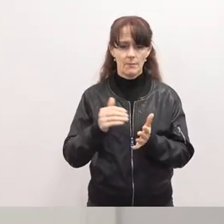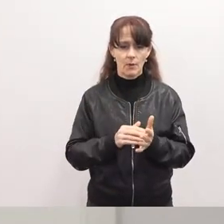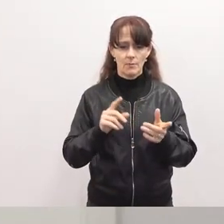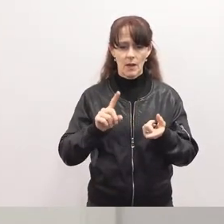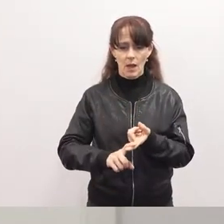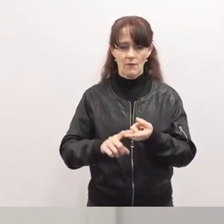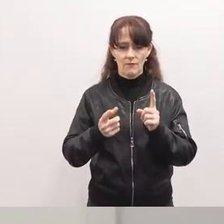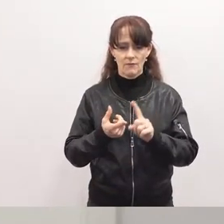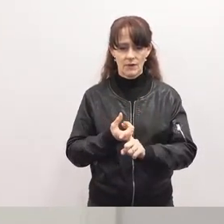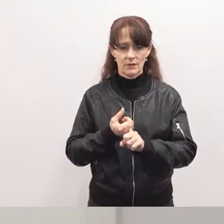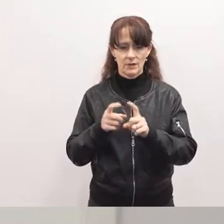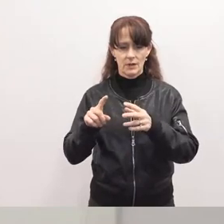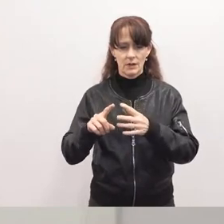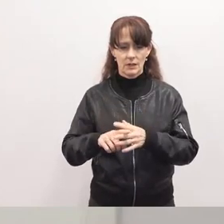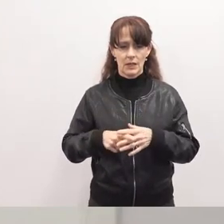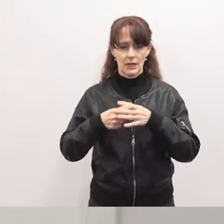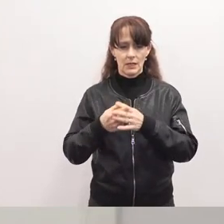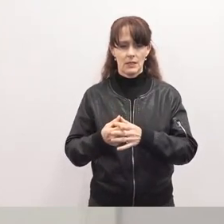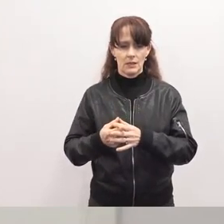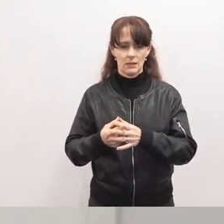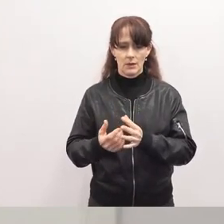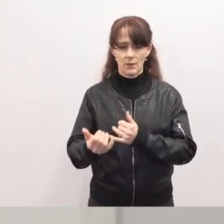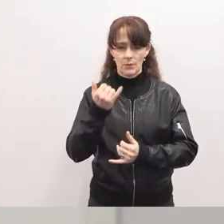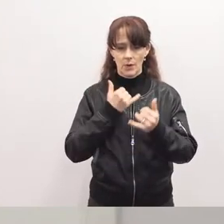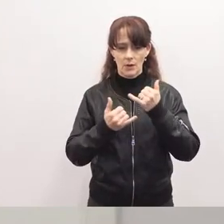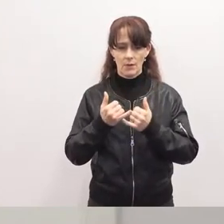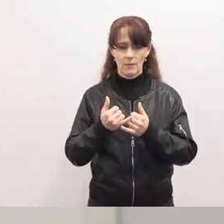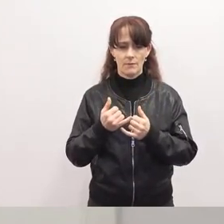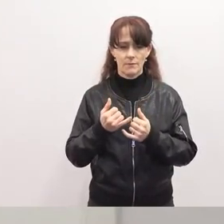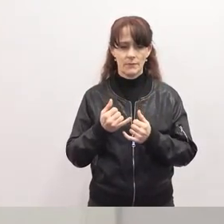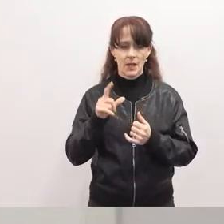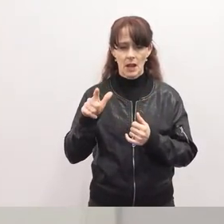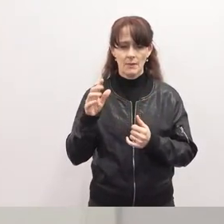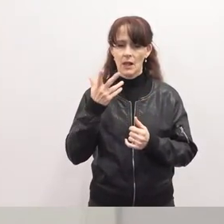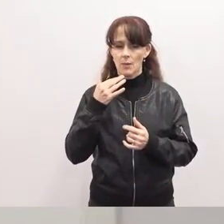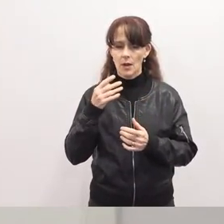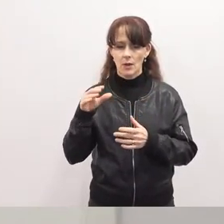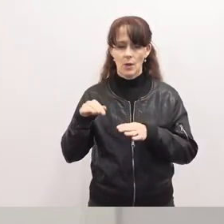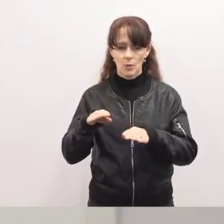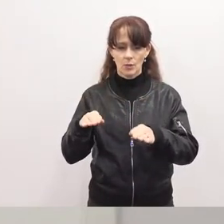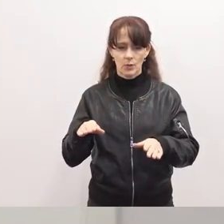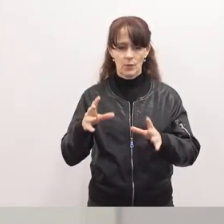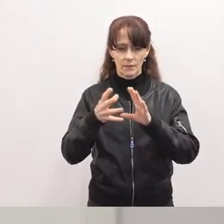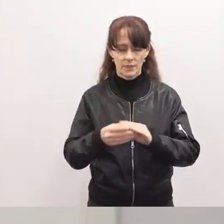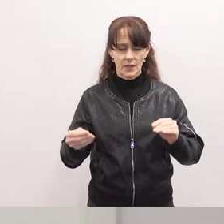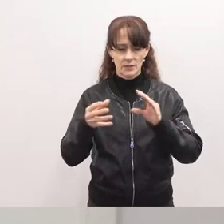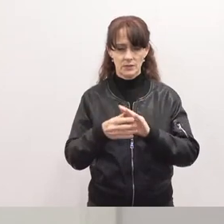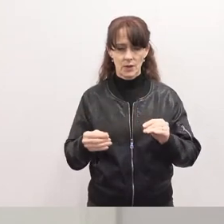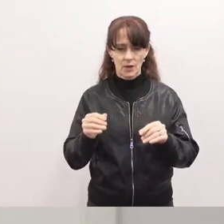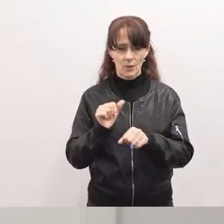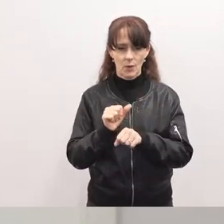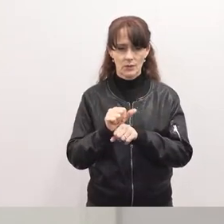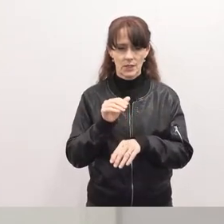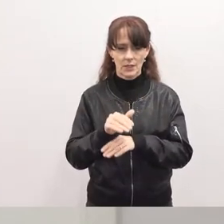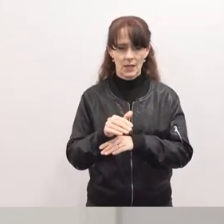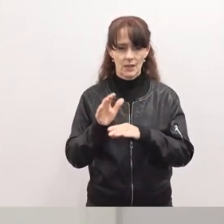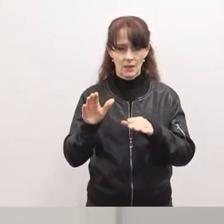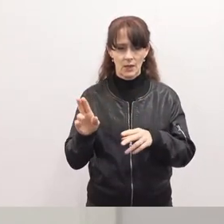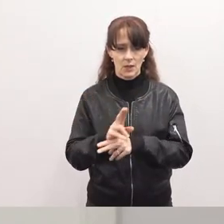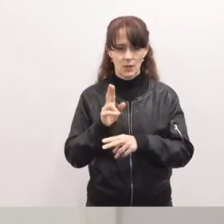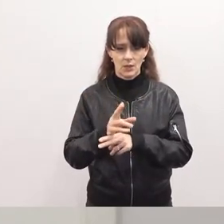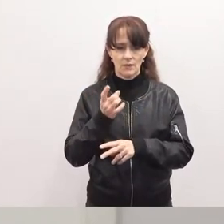friendship initiation gone wrong at Long Beach's Colorado Lagoon. The tent story works well at night considering the excellent use